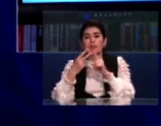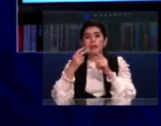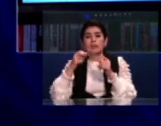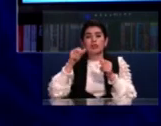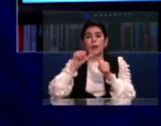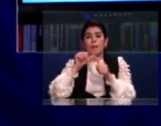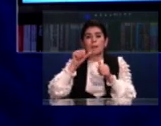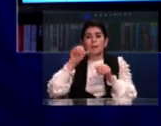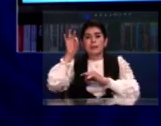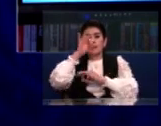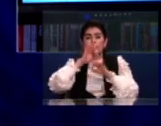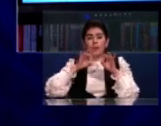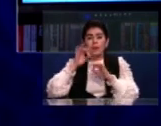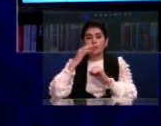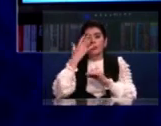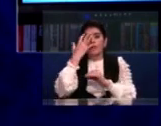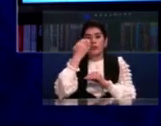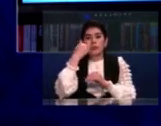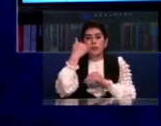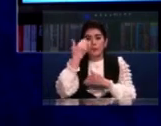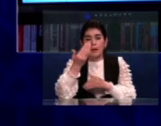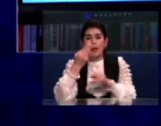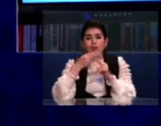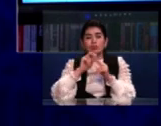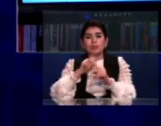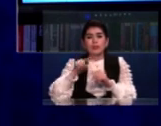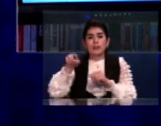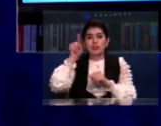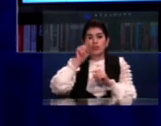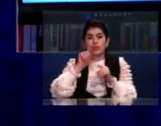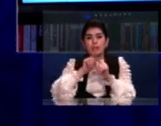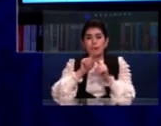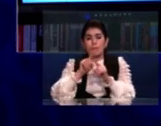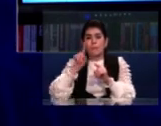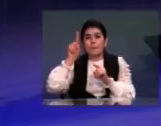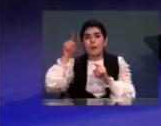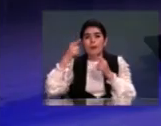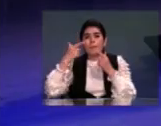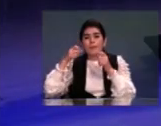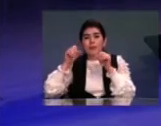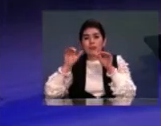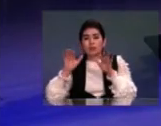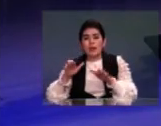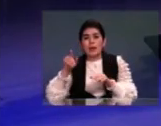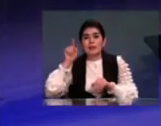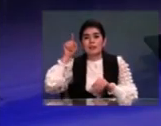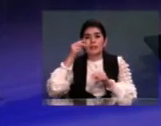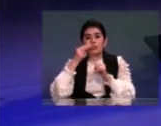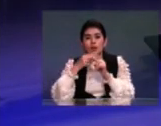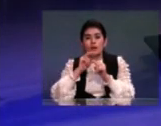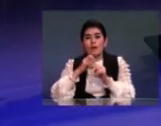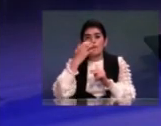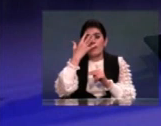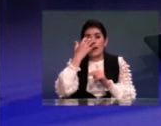sxematik ifodasi berilgan. Bu yerda fotoelement mana bu qismini tashkil etadi. Bu yerda